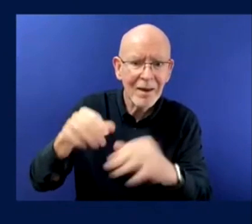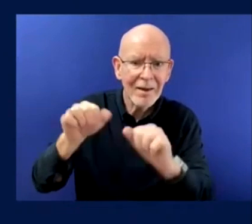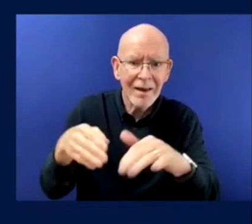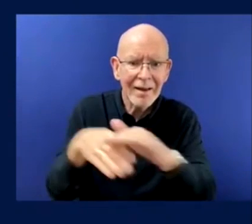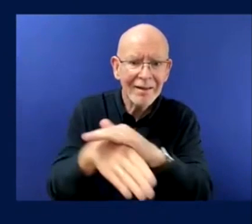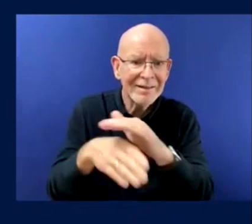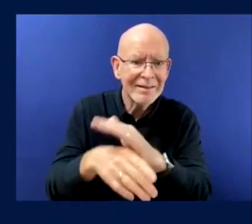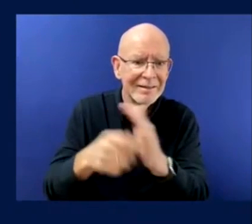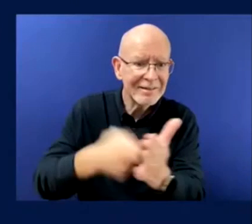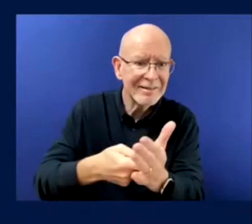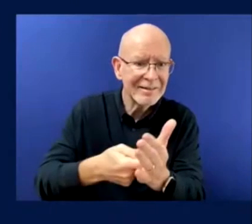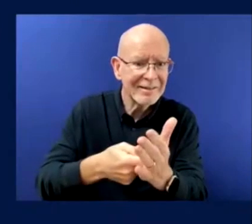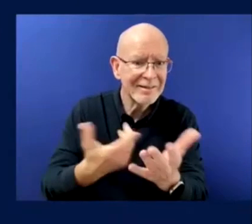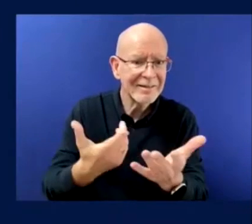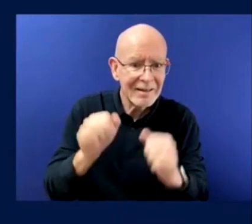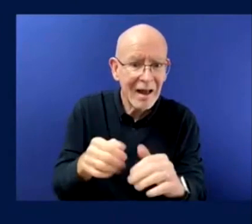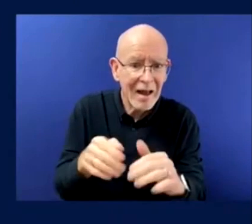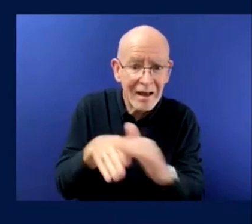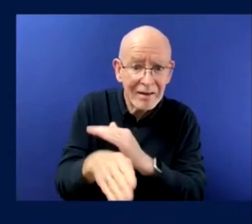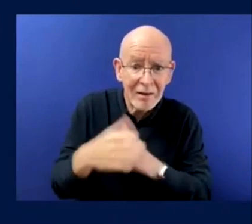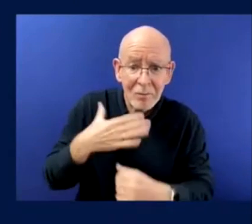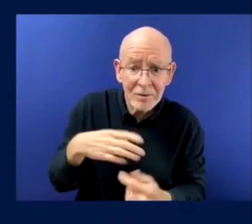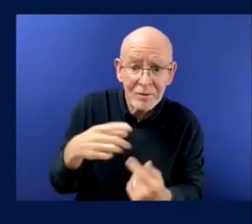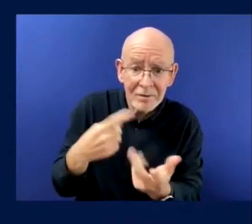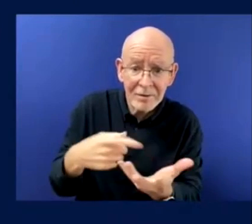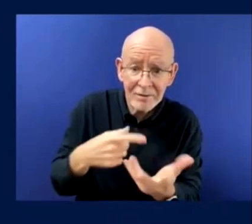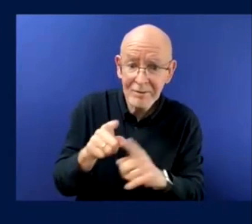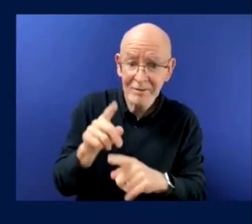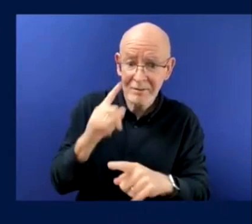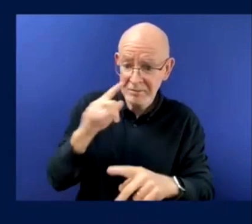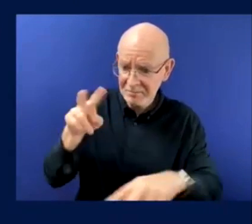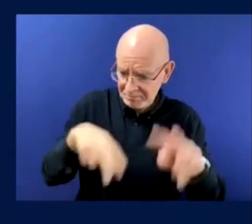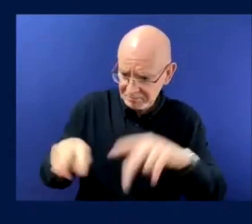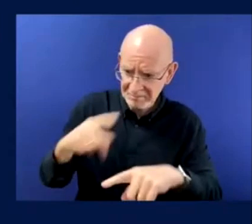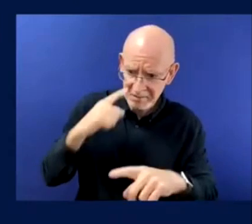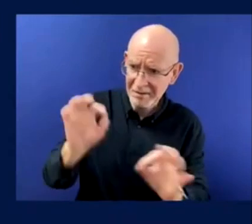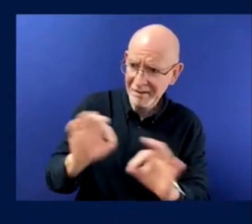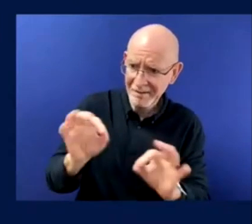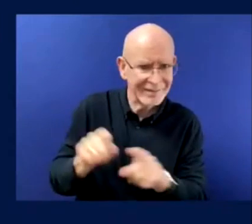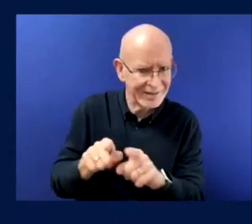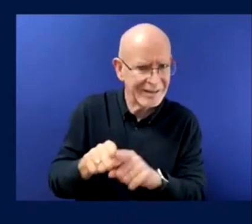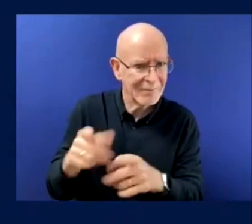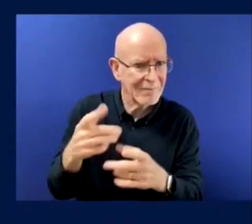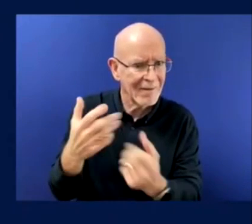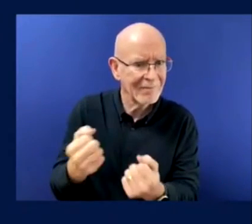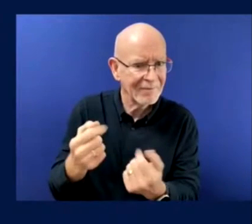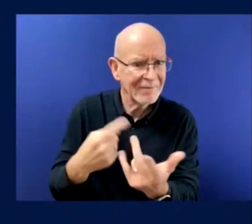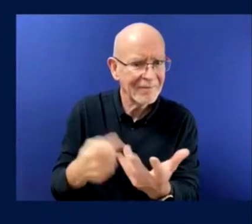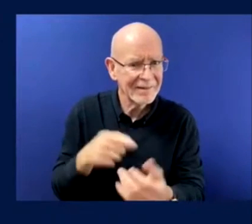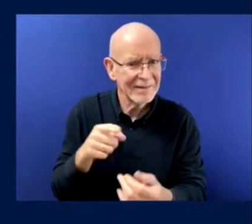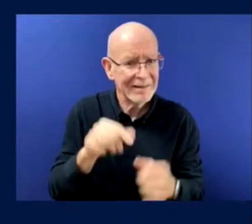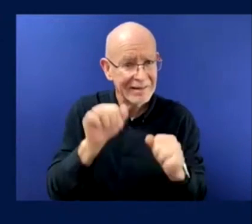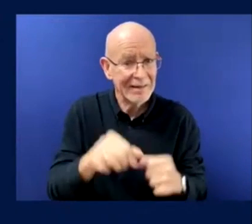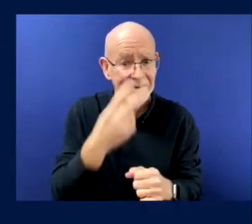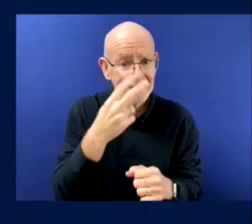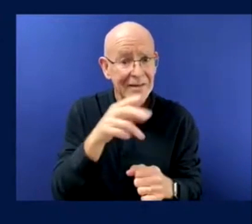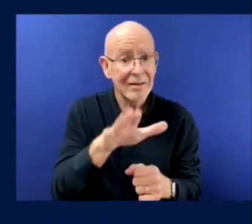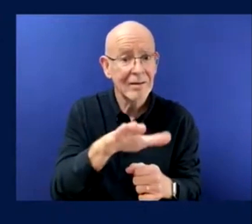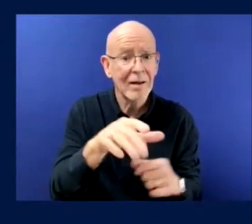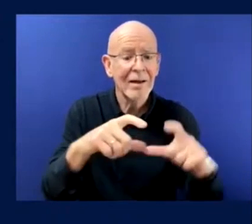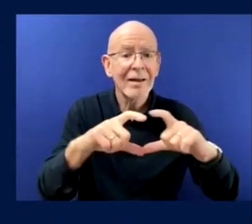to have conversations with people about their individual access requirements as well. And also publishing this advanced information and